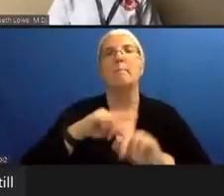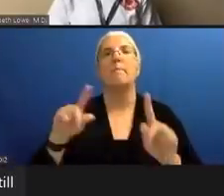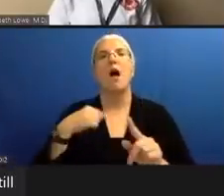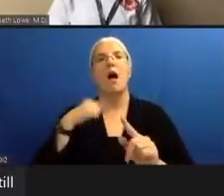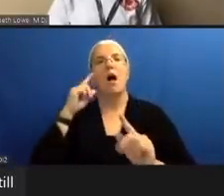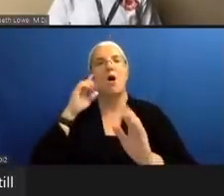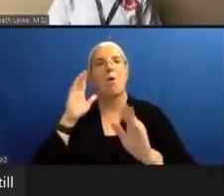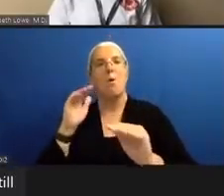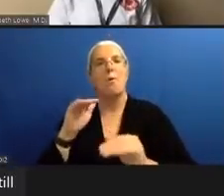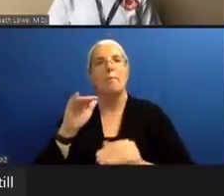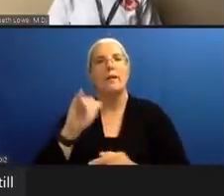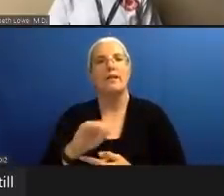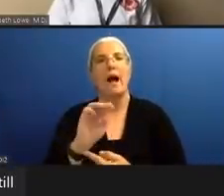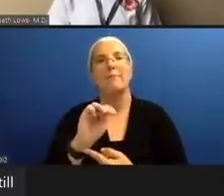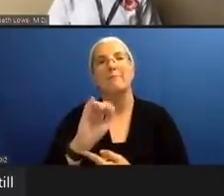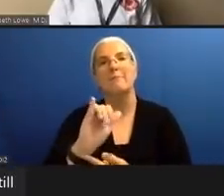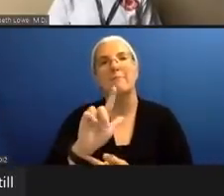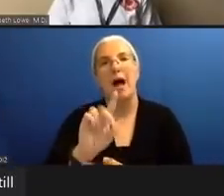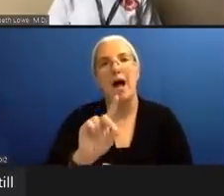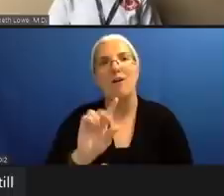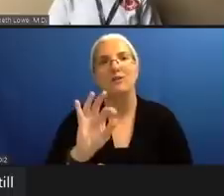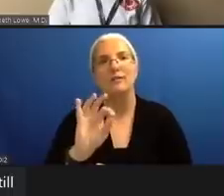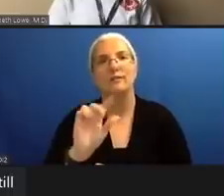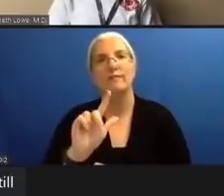social distancing.